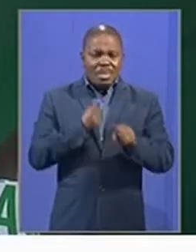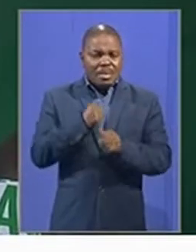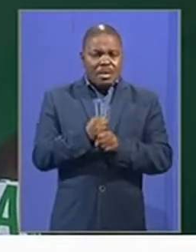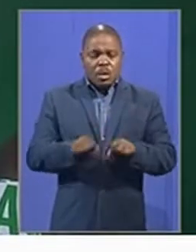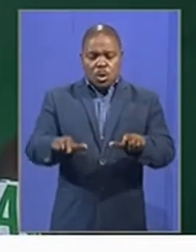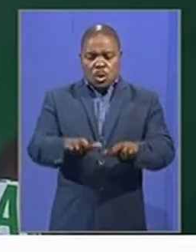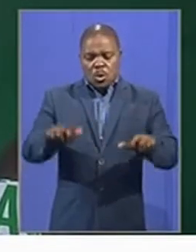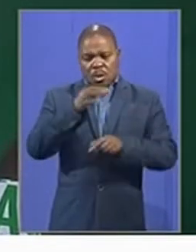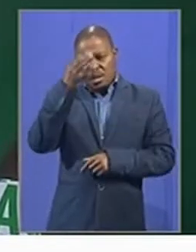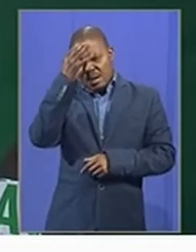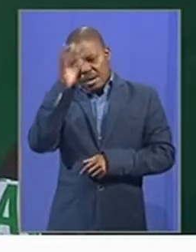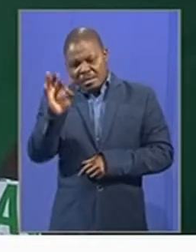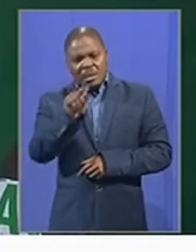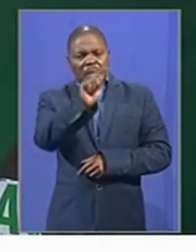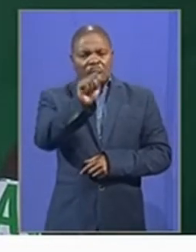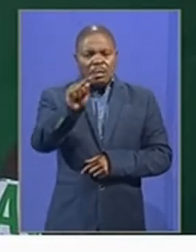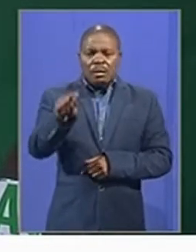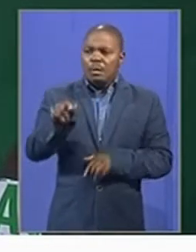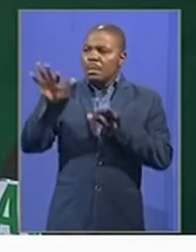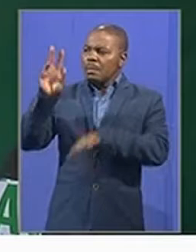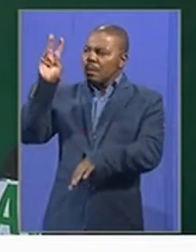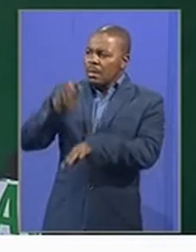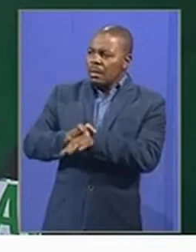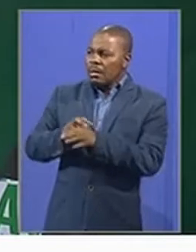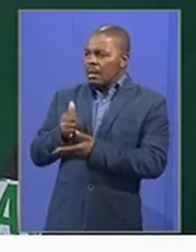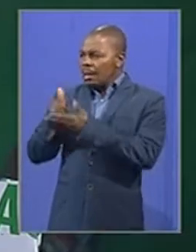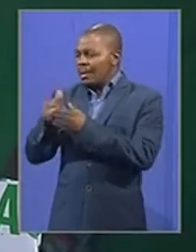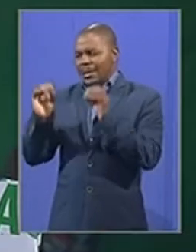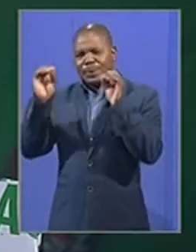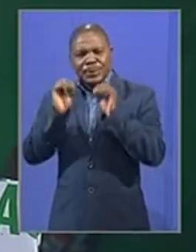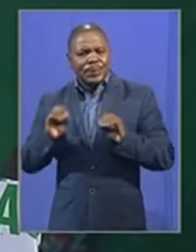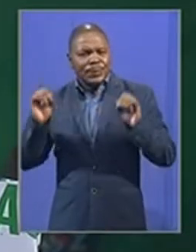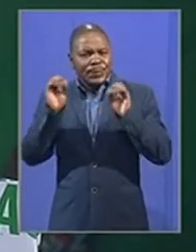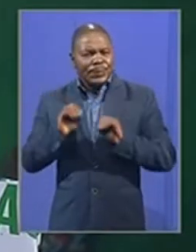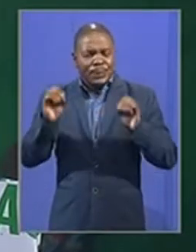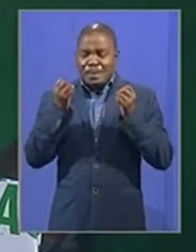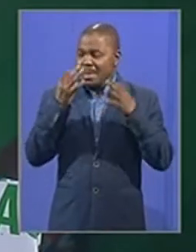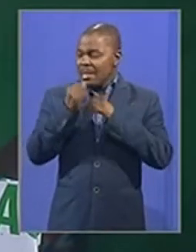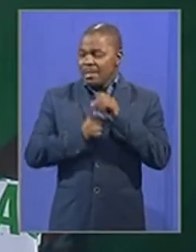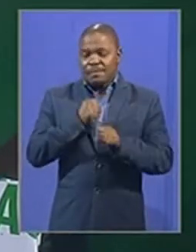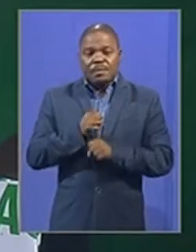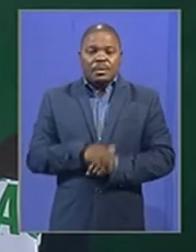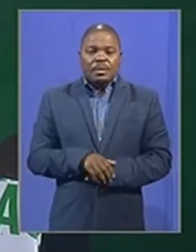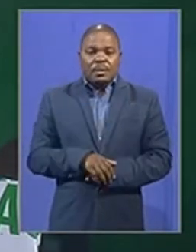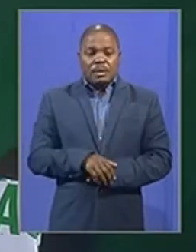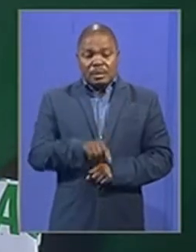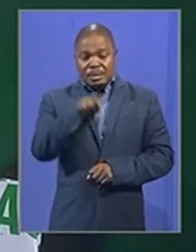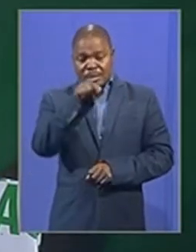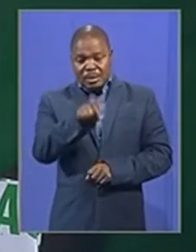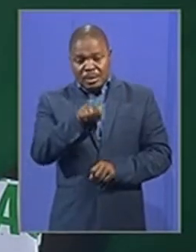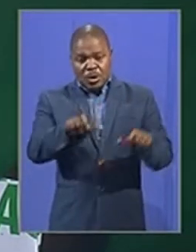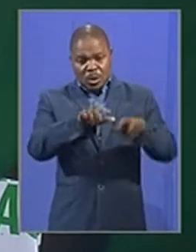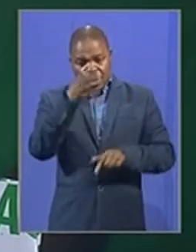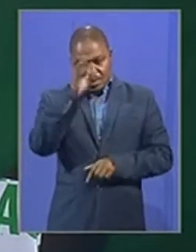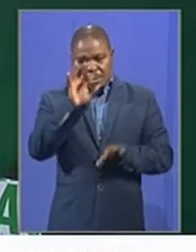become unresponsive to the needs of the people and communities. It has become a place which appears to exist